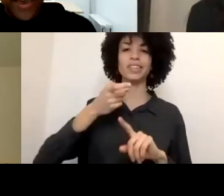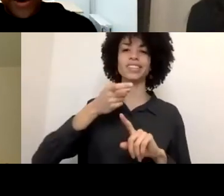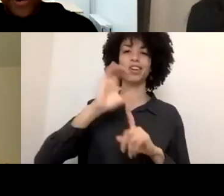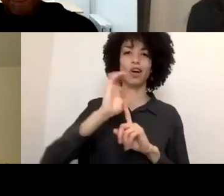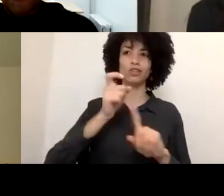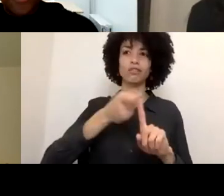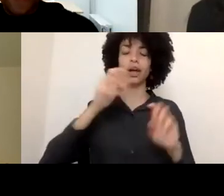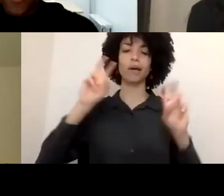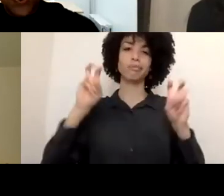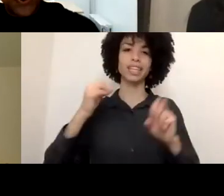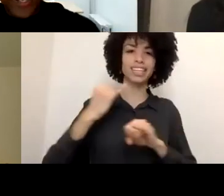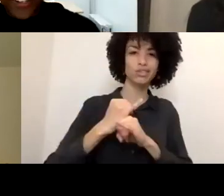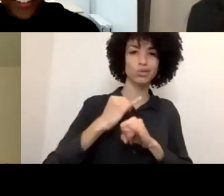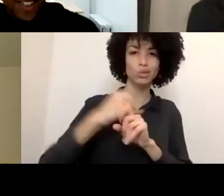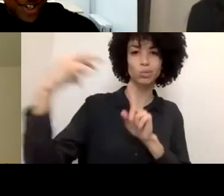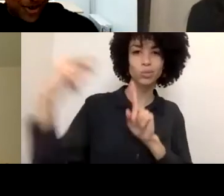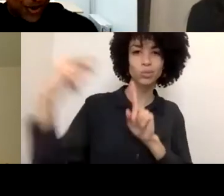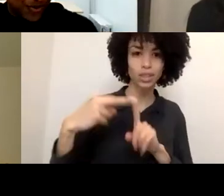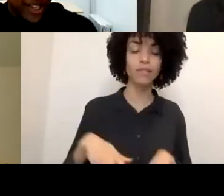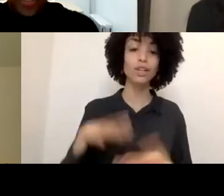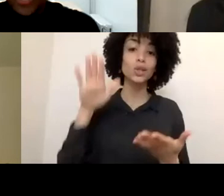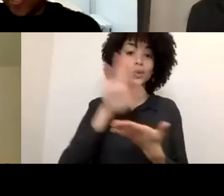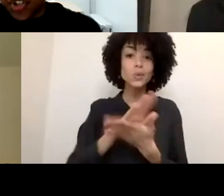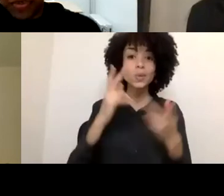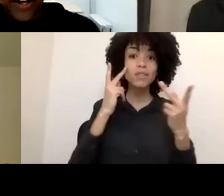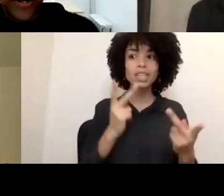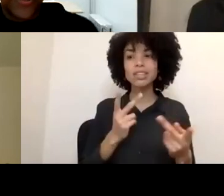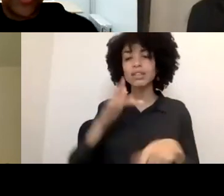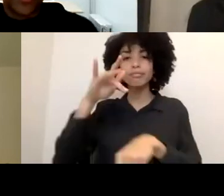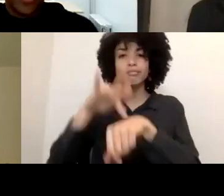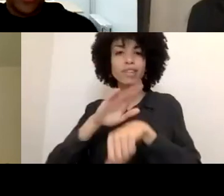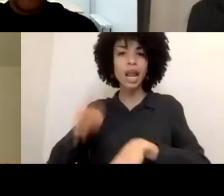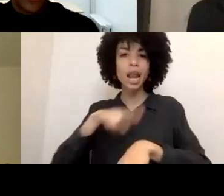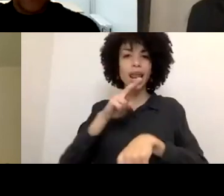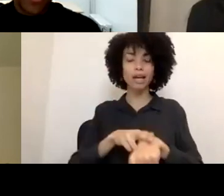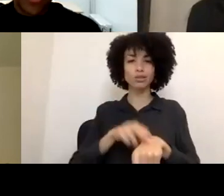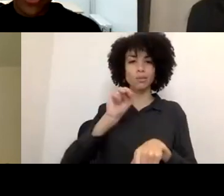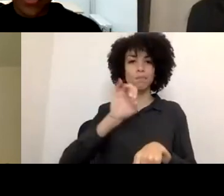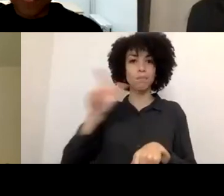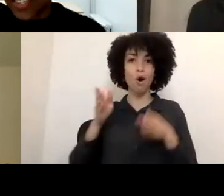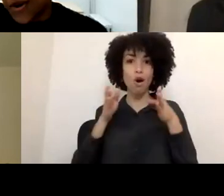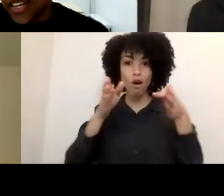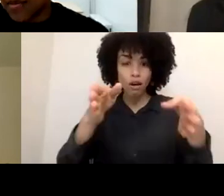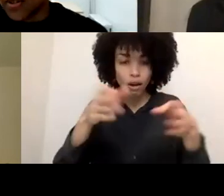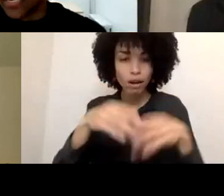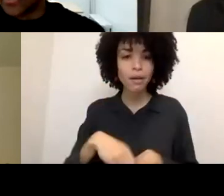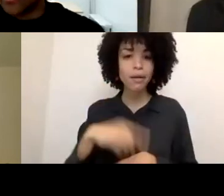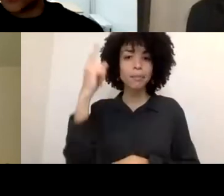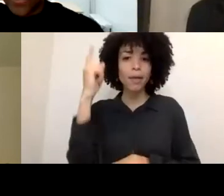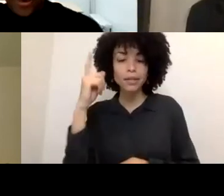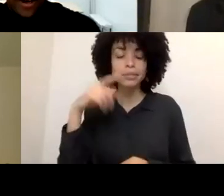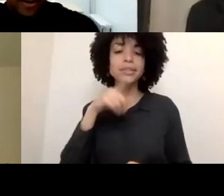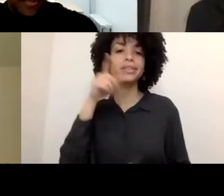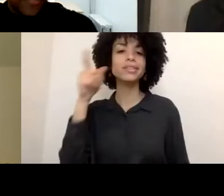perspective, with school visits to the National Mall and monuments, to the Smithsonian